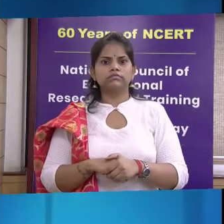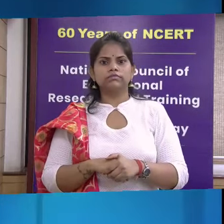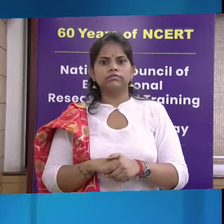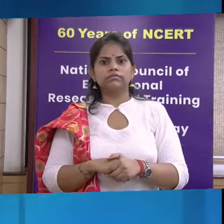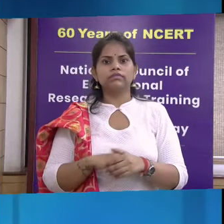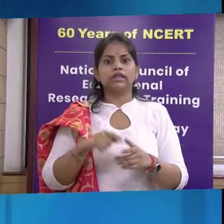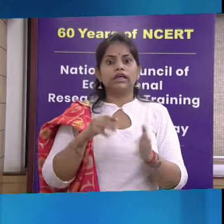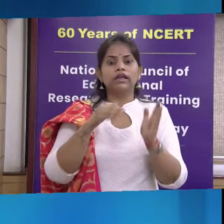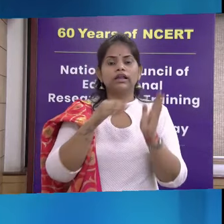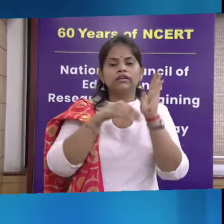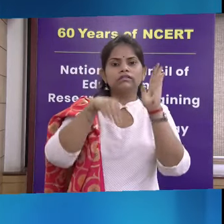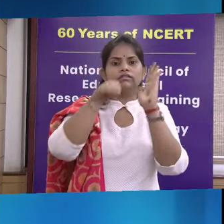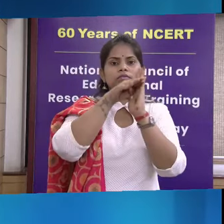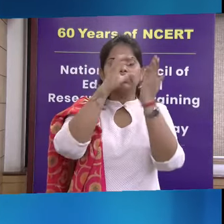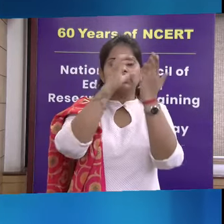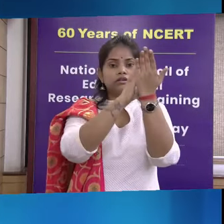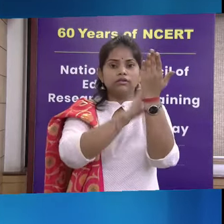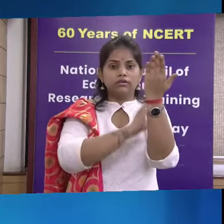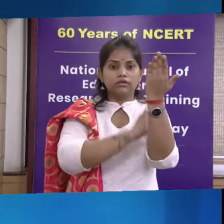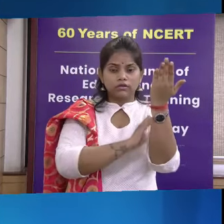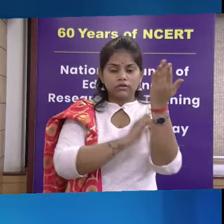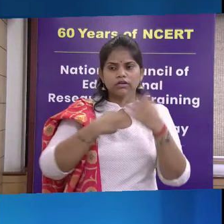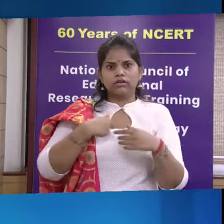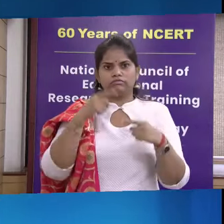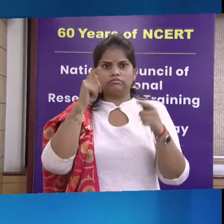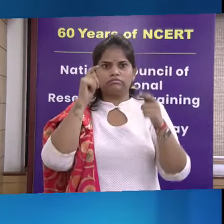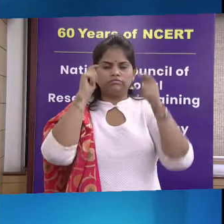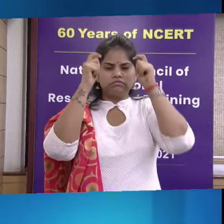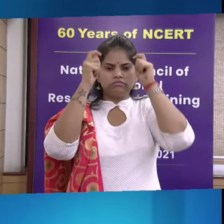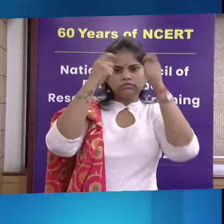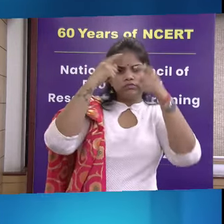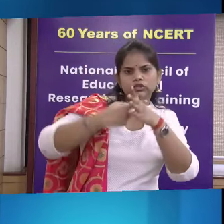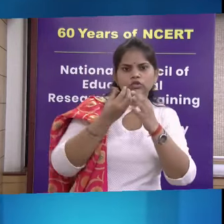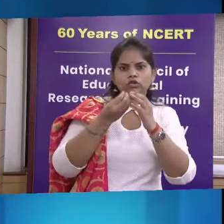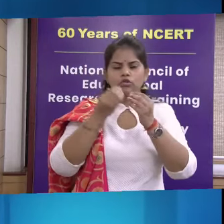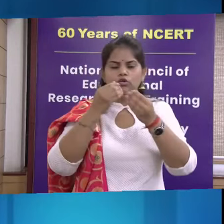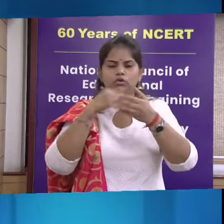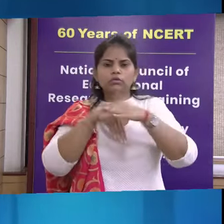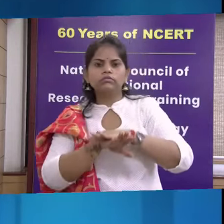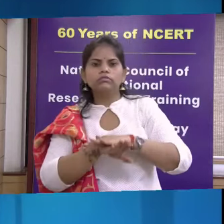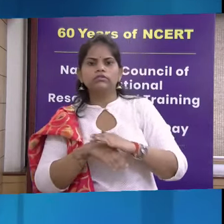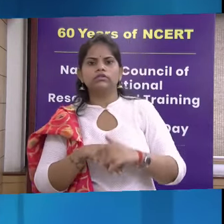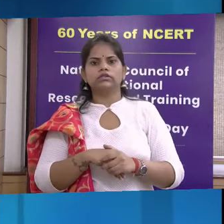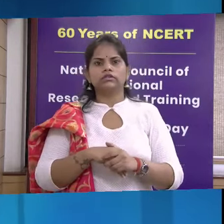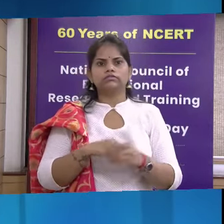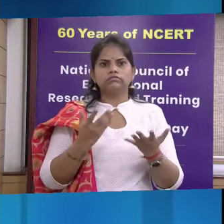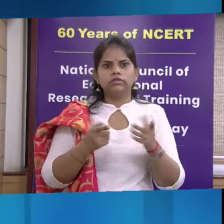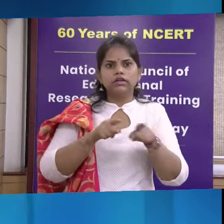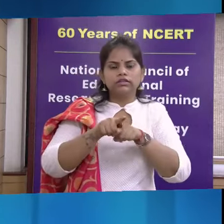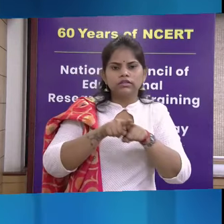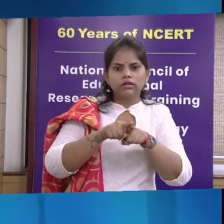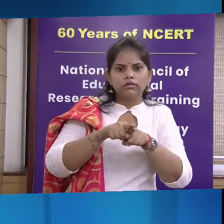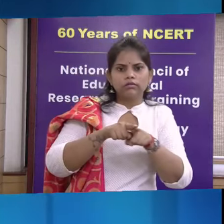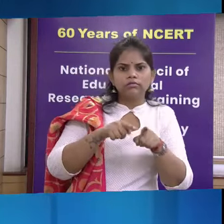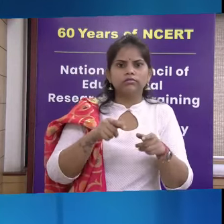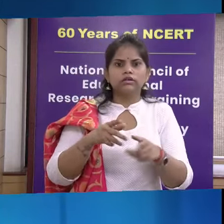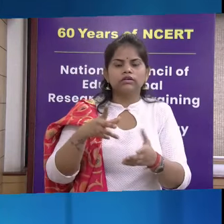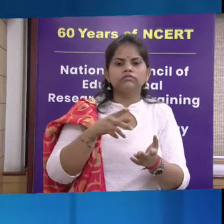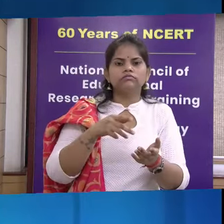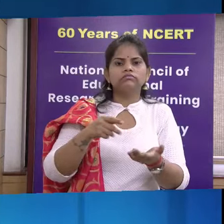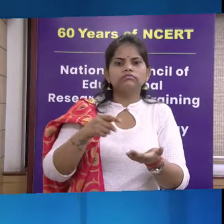development curriculum for job roles in different vocational sectors, such as agriculture,